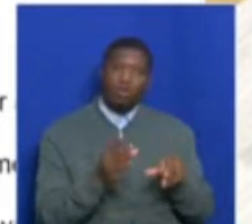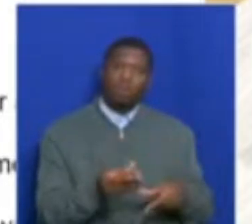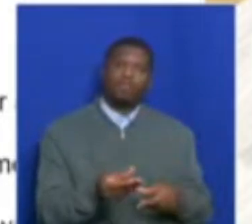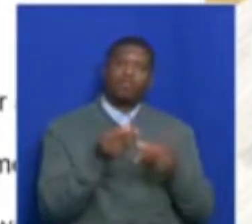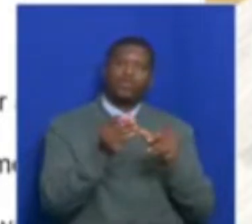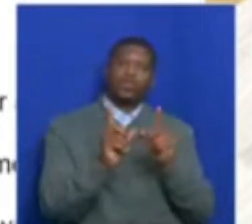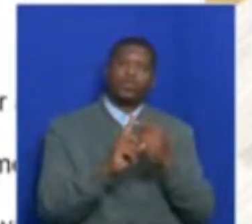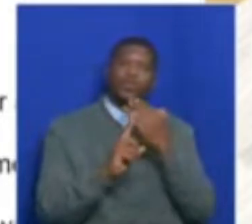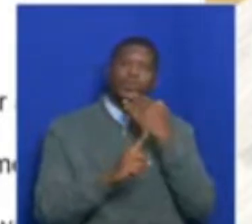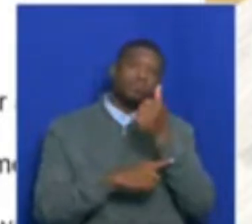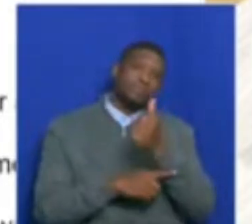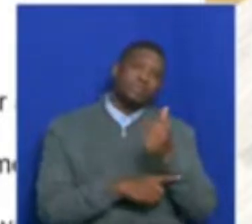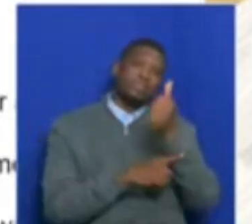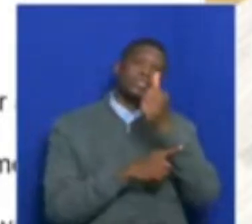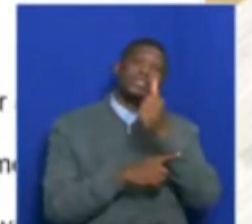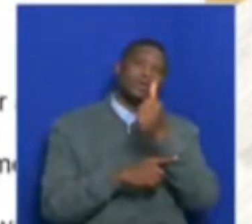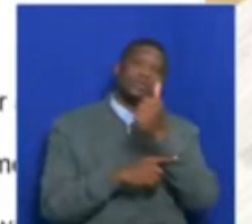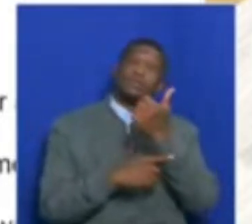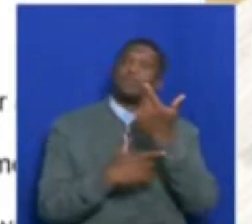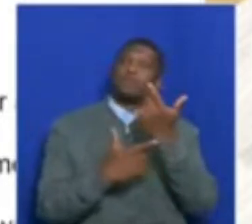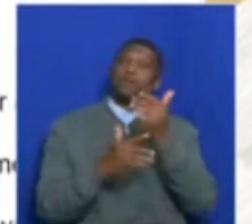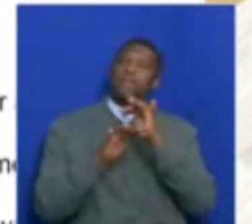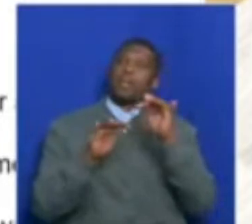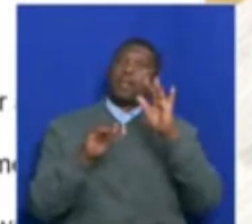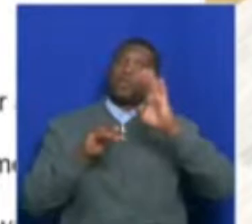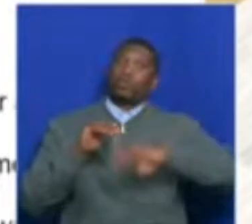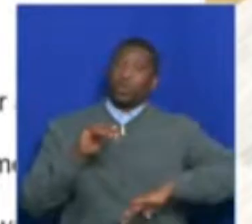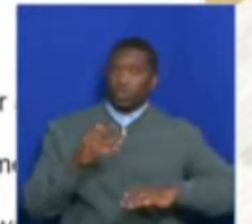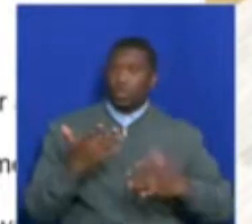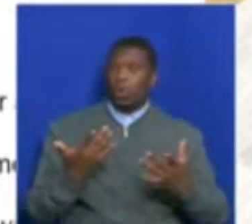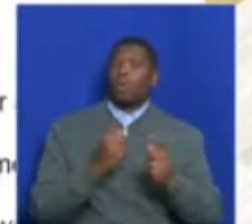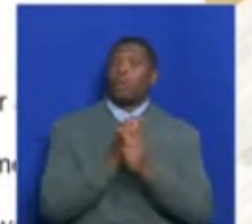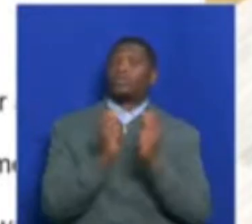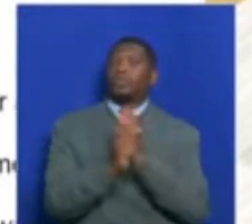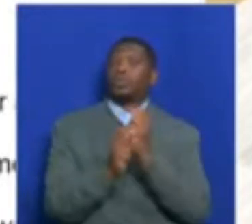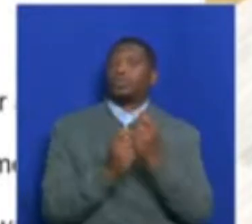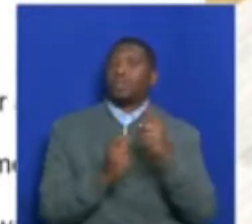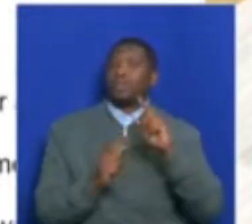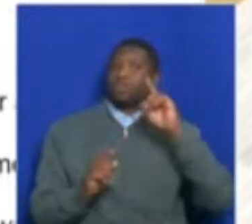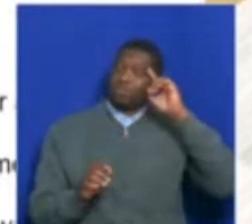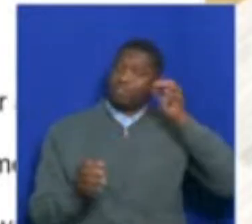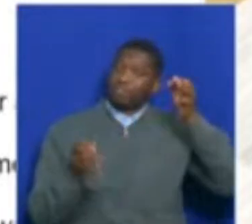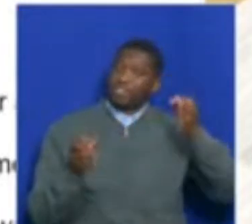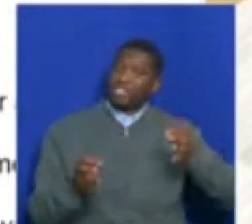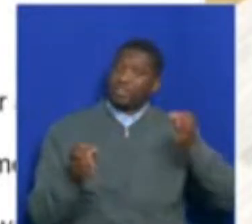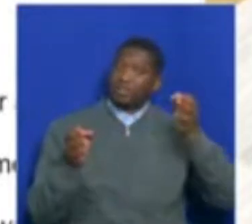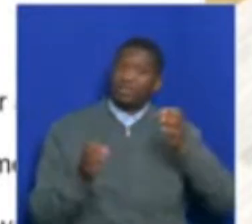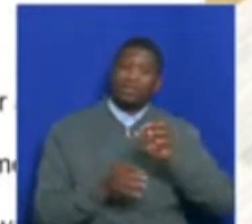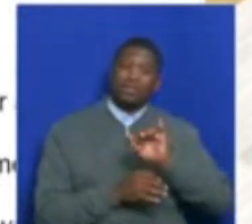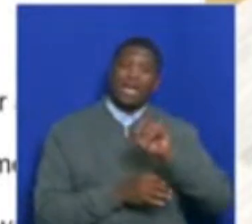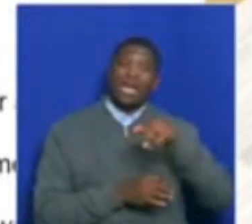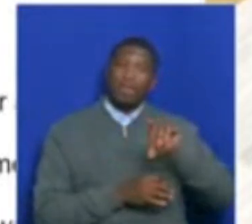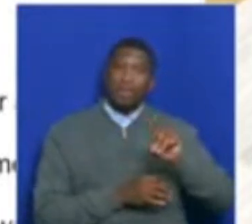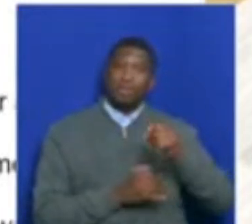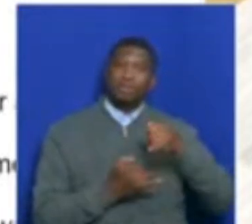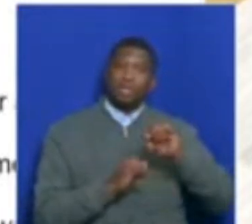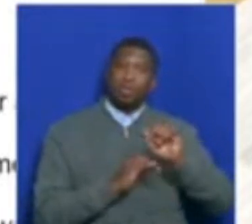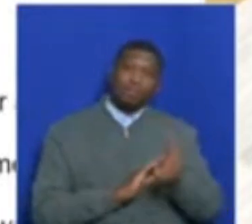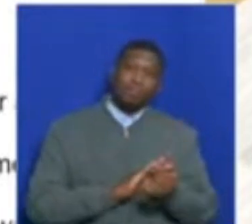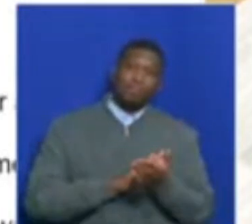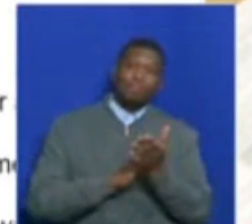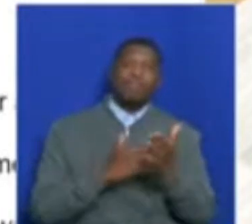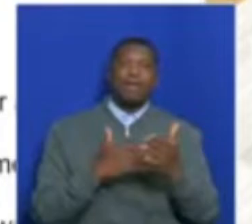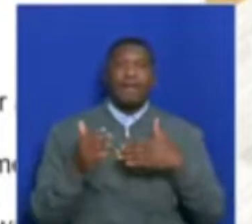prosecutor for a decision. IPOD has yet to be presented with any evidence suggesting that the suspect was